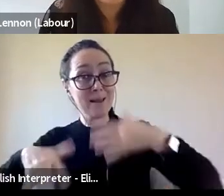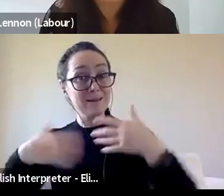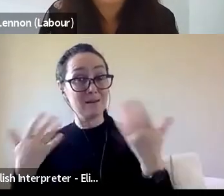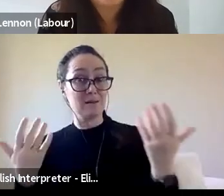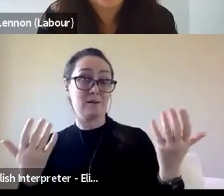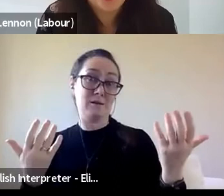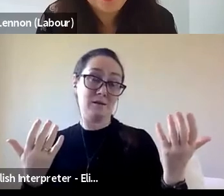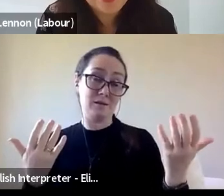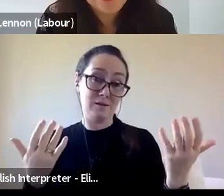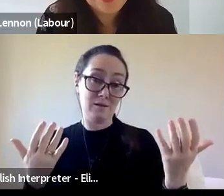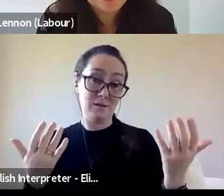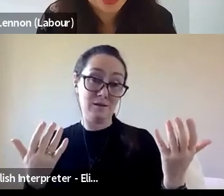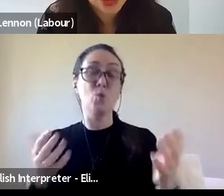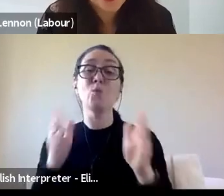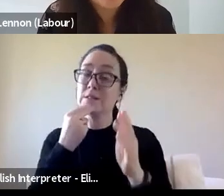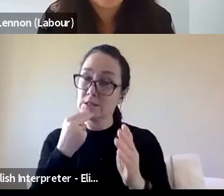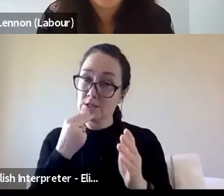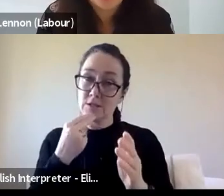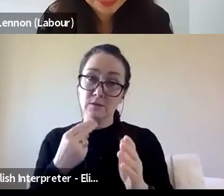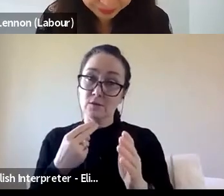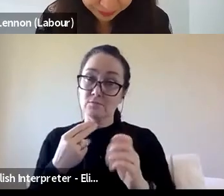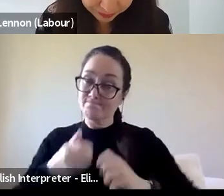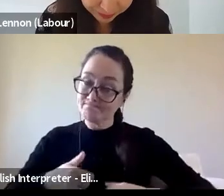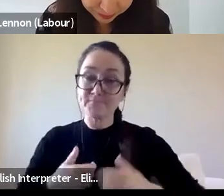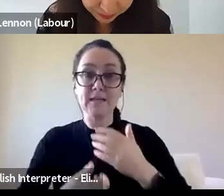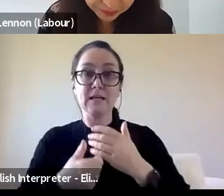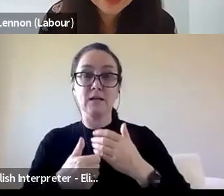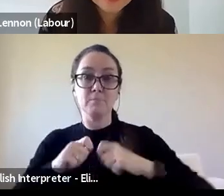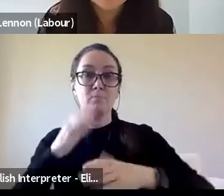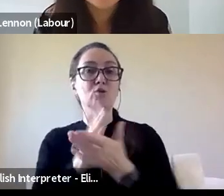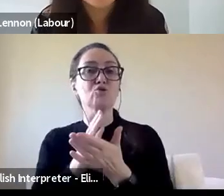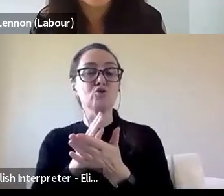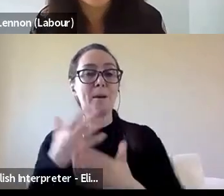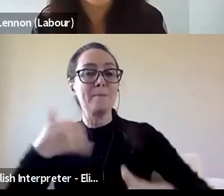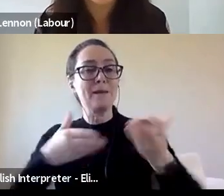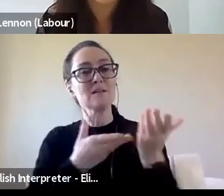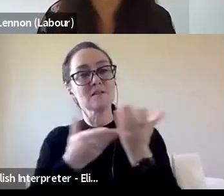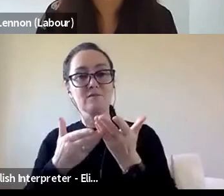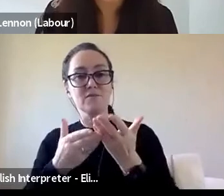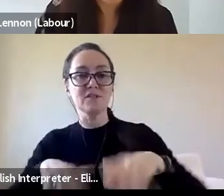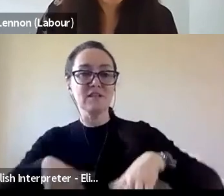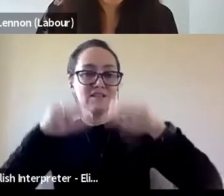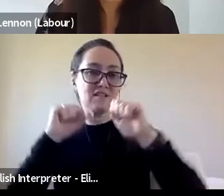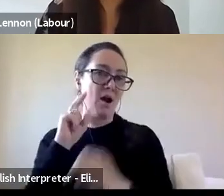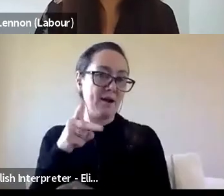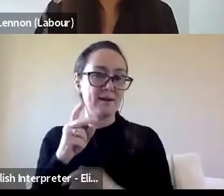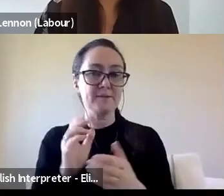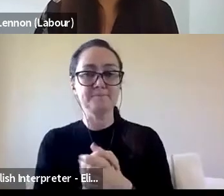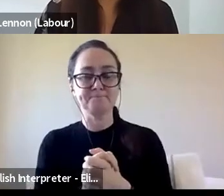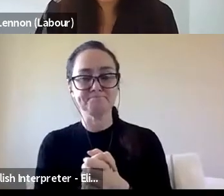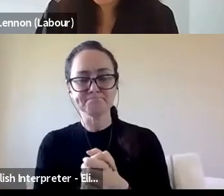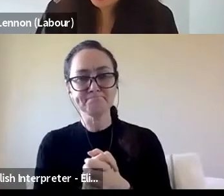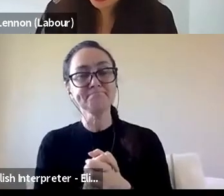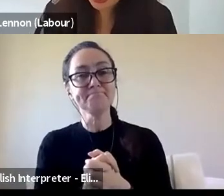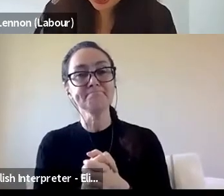to remobilise chronic pain services across the country. Thank you so much. Now, we are 6 minutes from the end, and